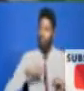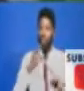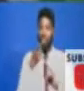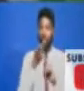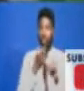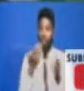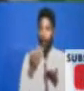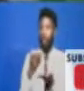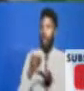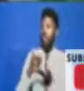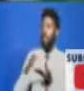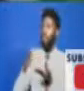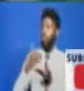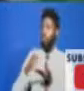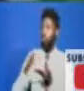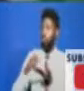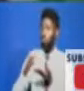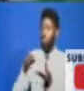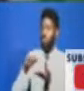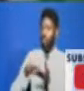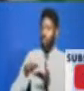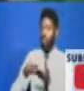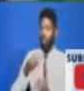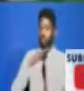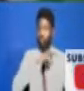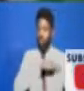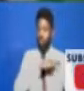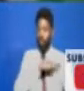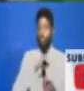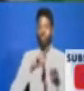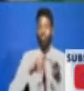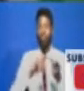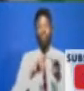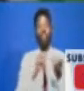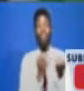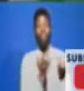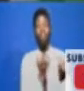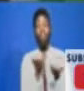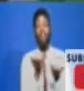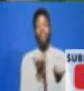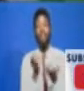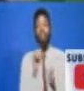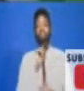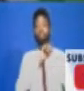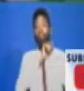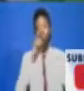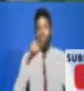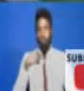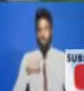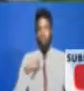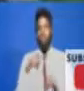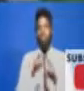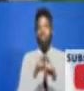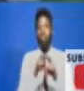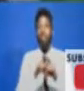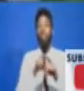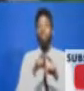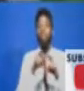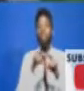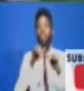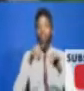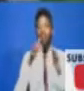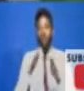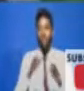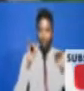income, out of business that I do. Like, I am a dairy farmer. I keep cows